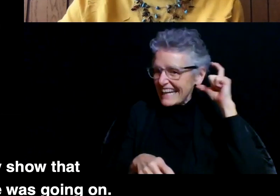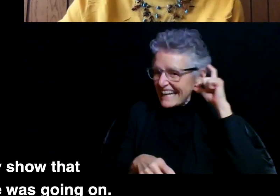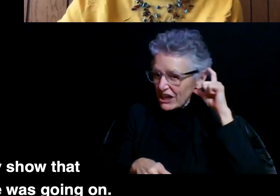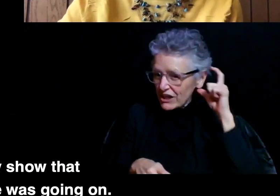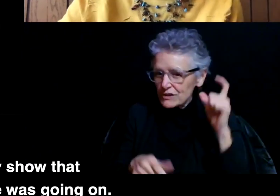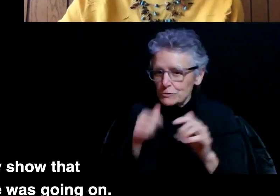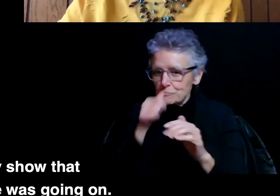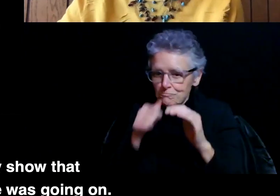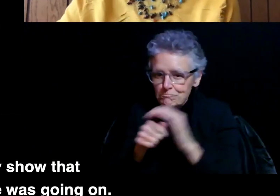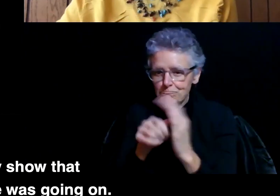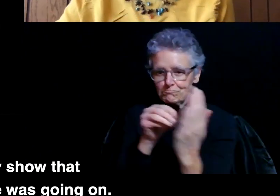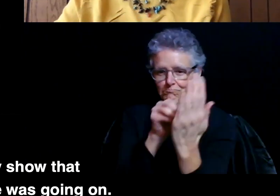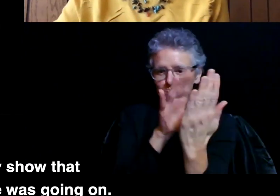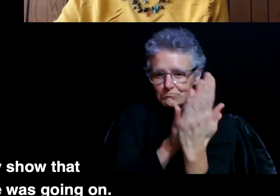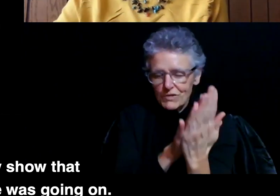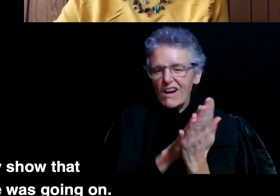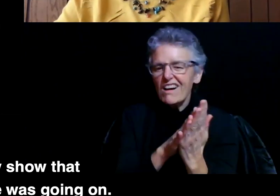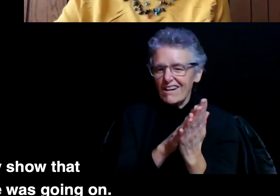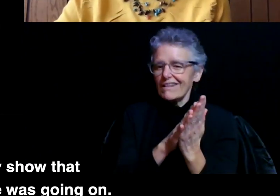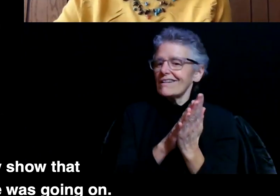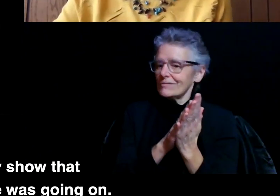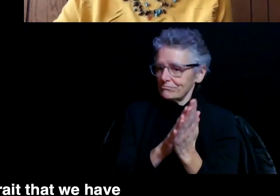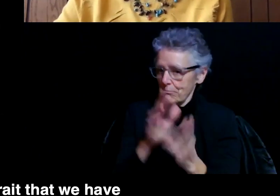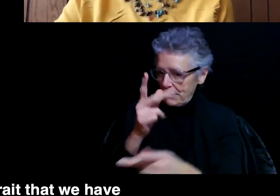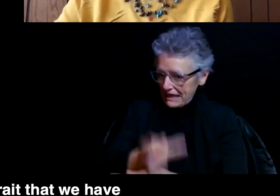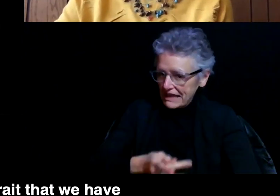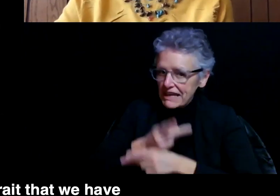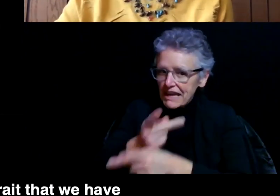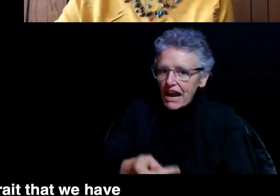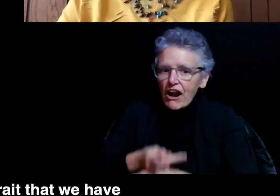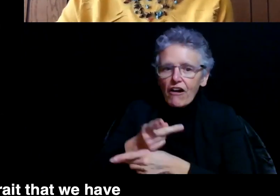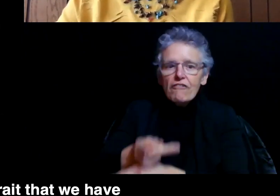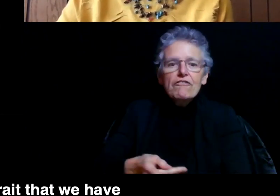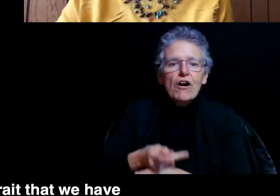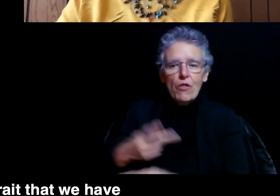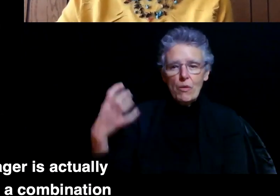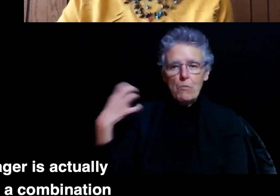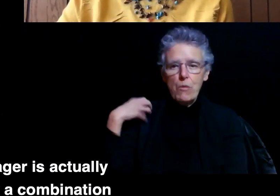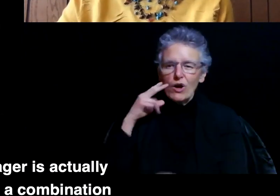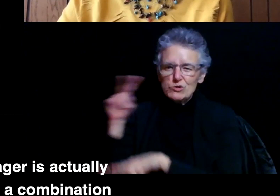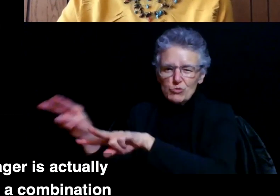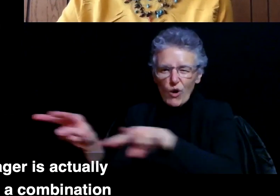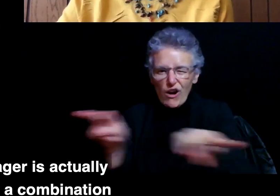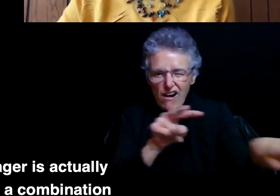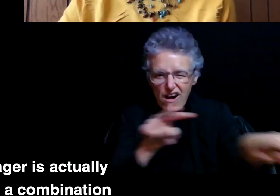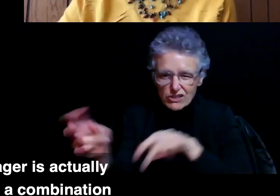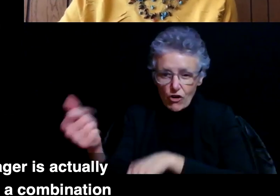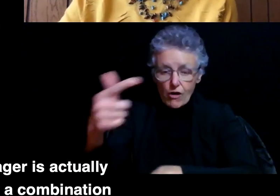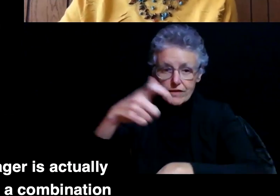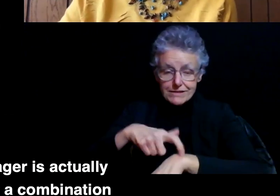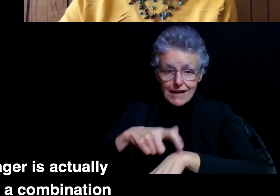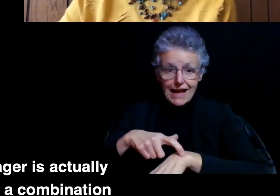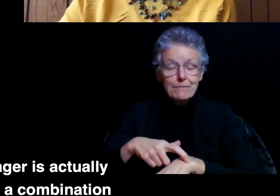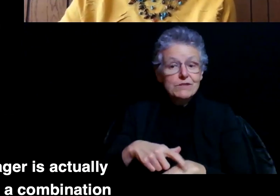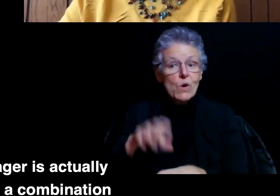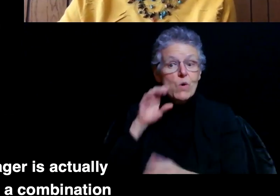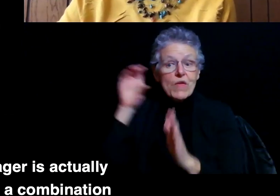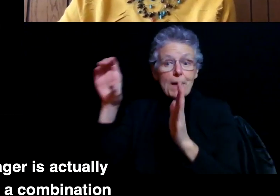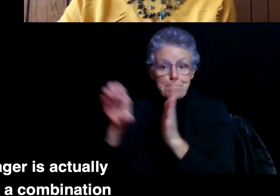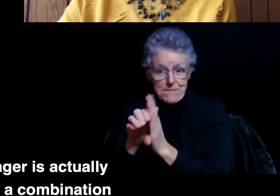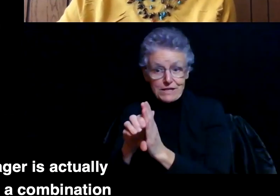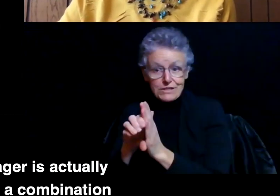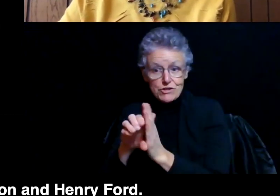secretly show that surveillance was going on. And the portrait that we have of the manager is actually based upon